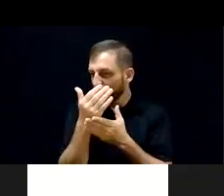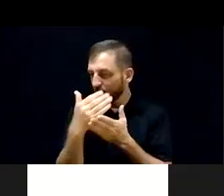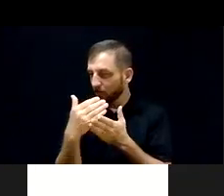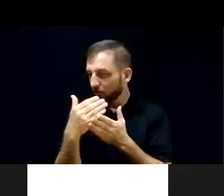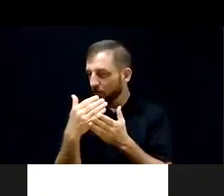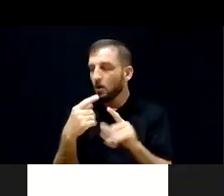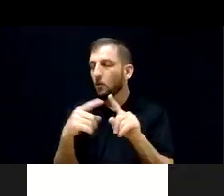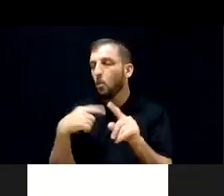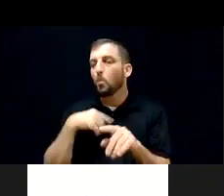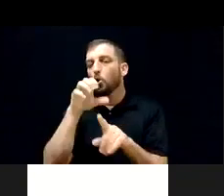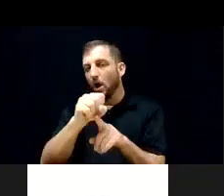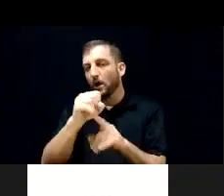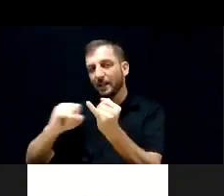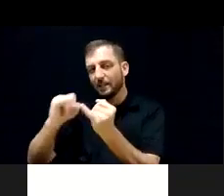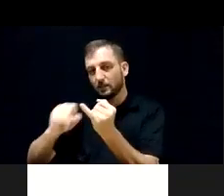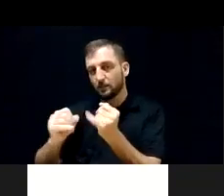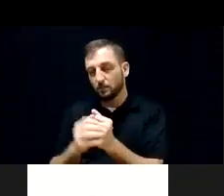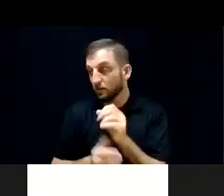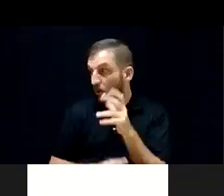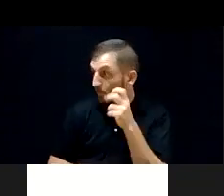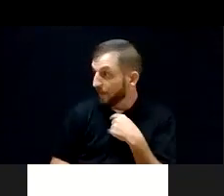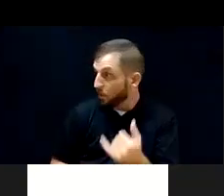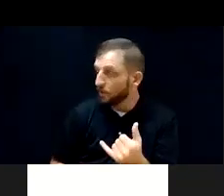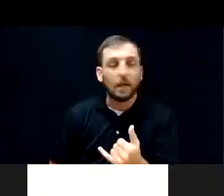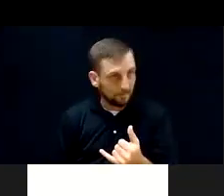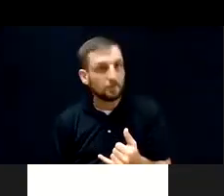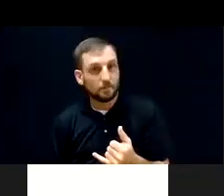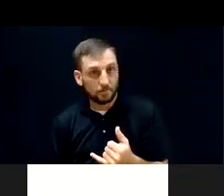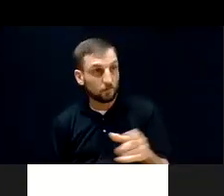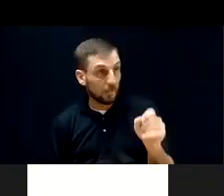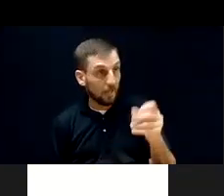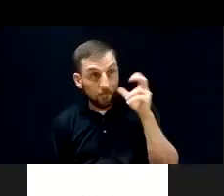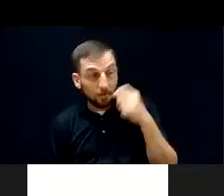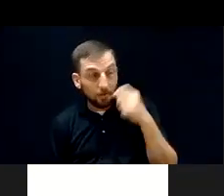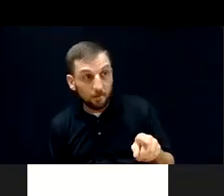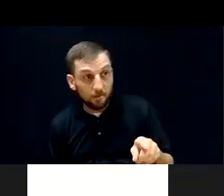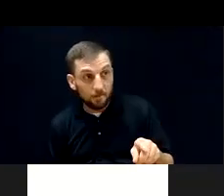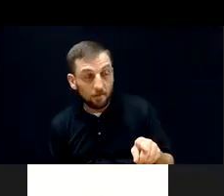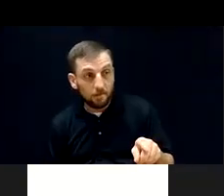but we caught the end. Can you hear me now? Yes. Can you hear me?